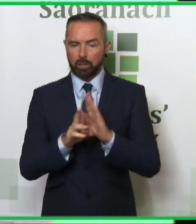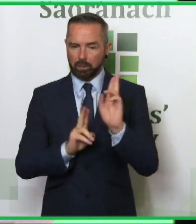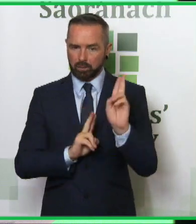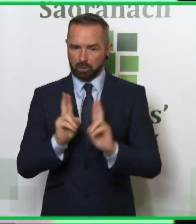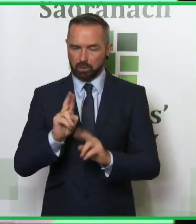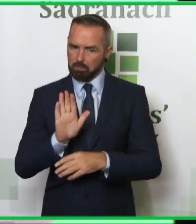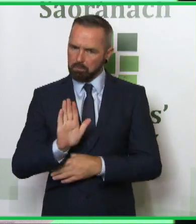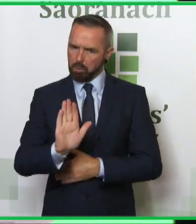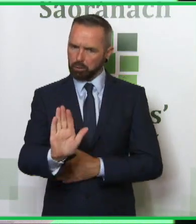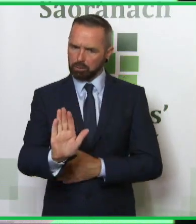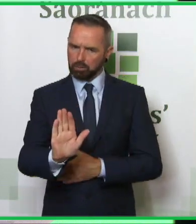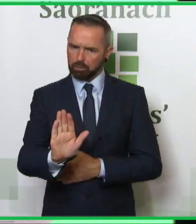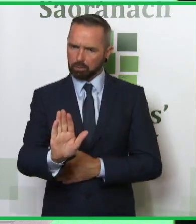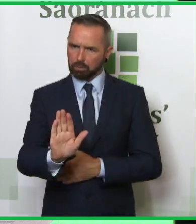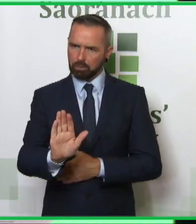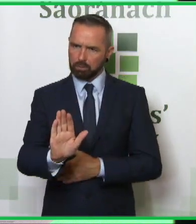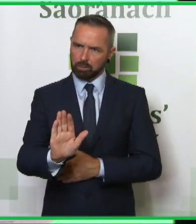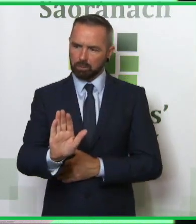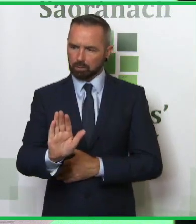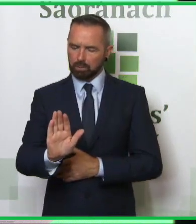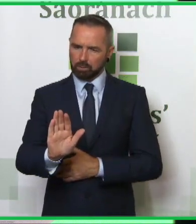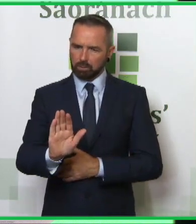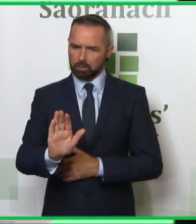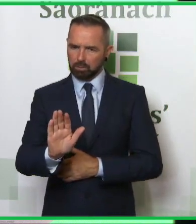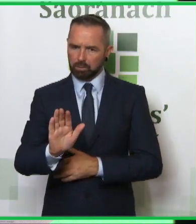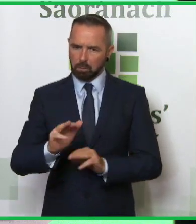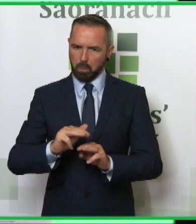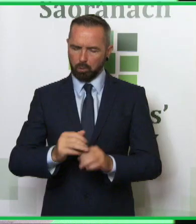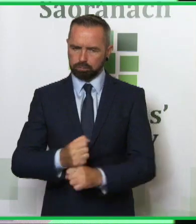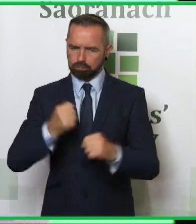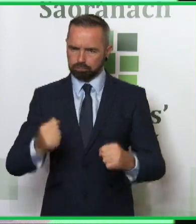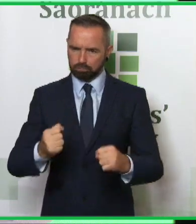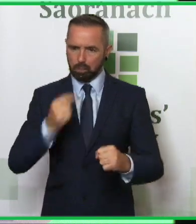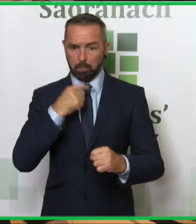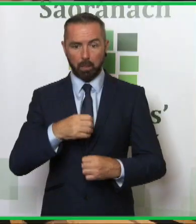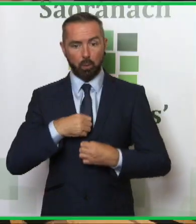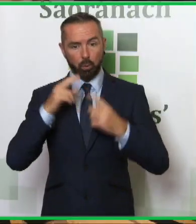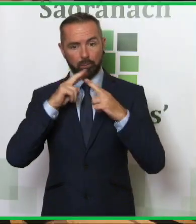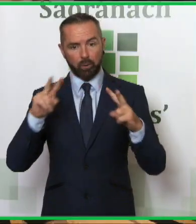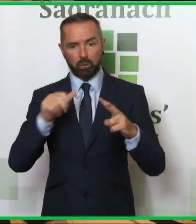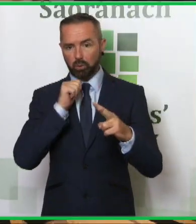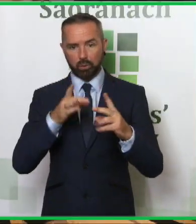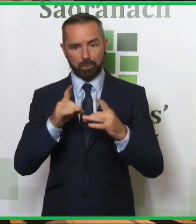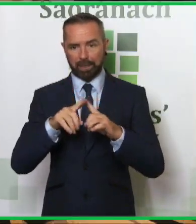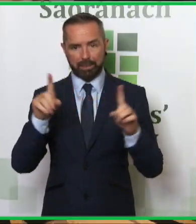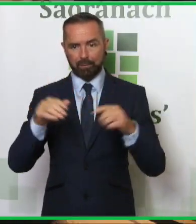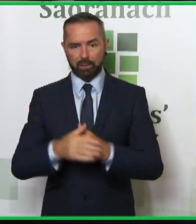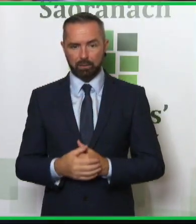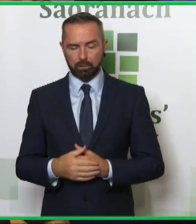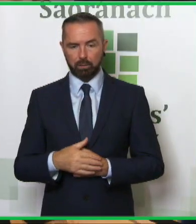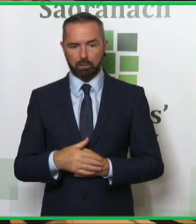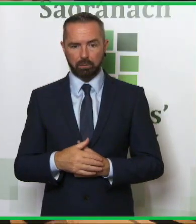Might have a bit more bite to it. My own view, it won't make a difference. It stresses it maybe